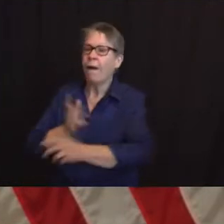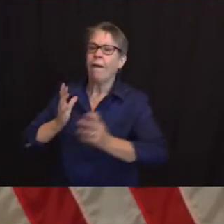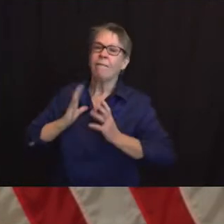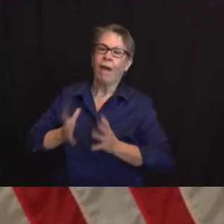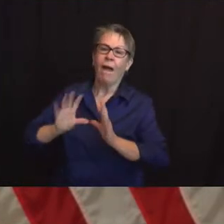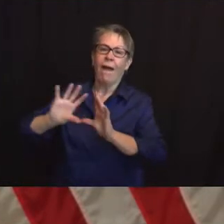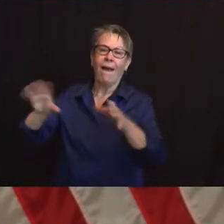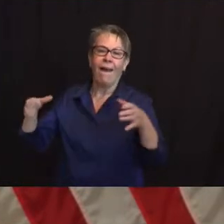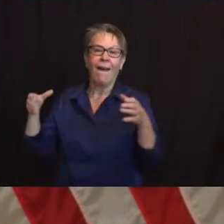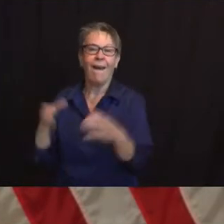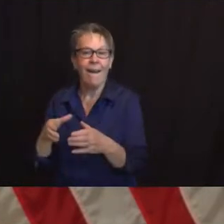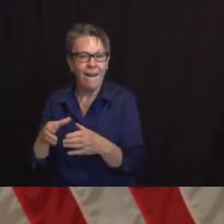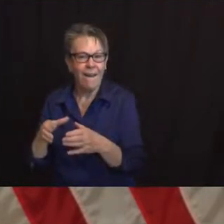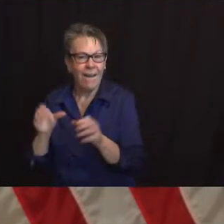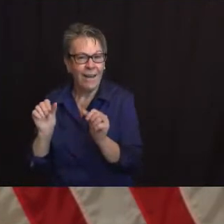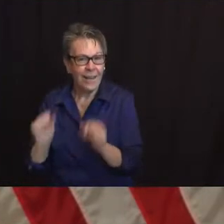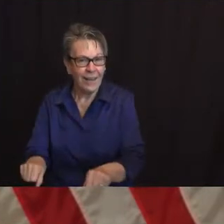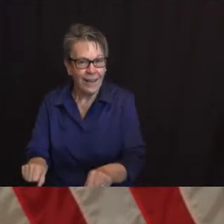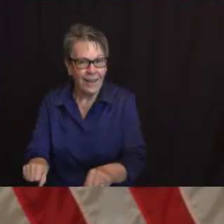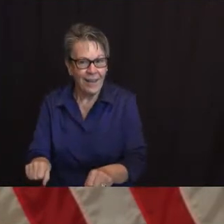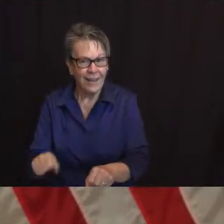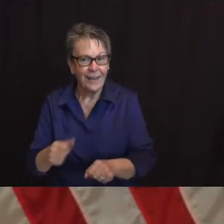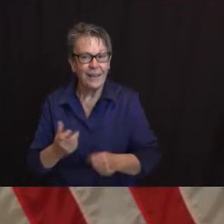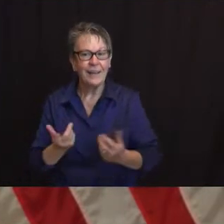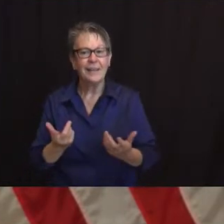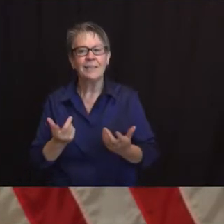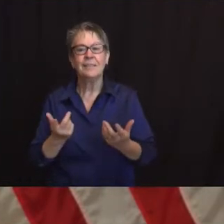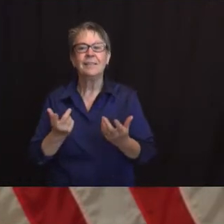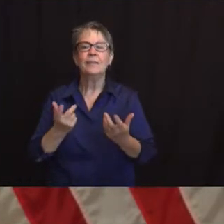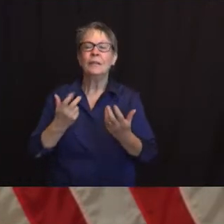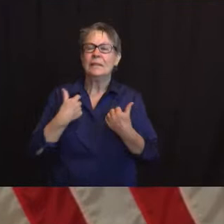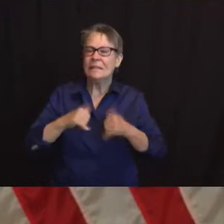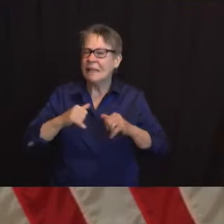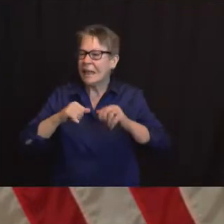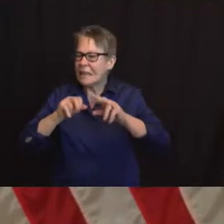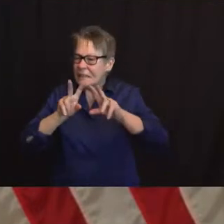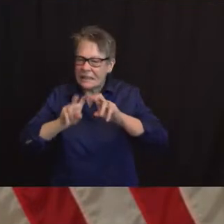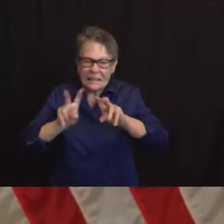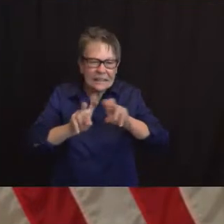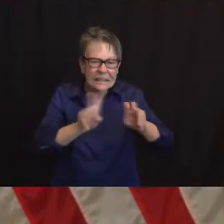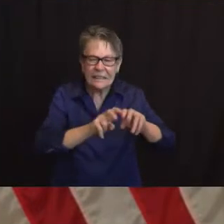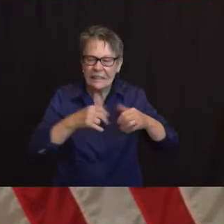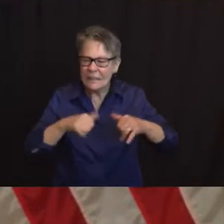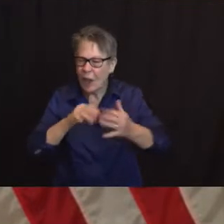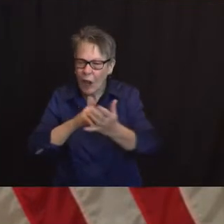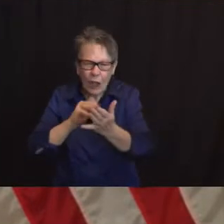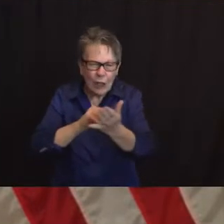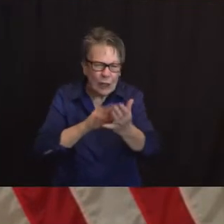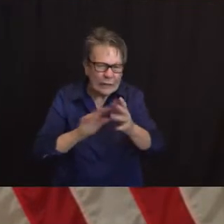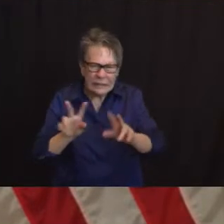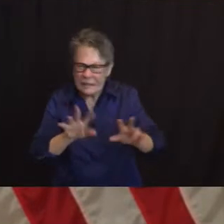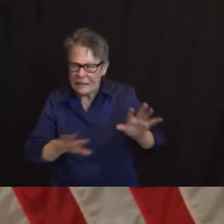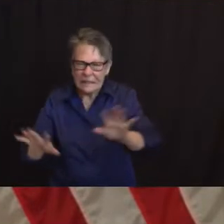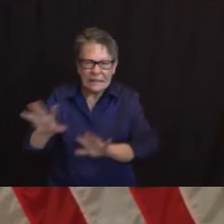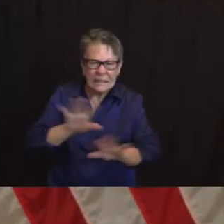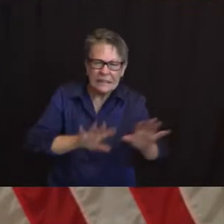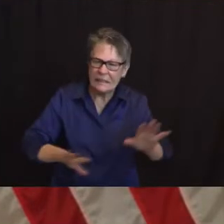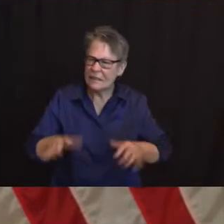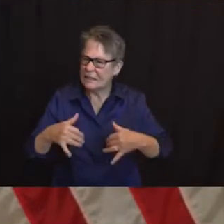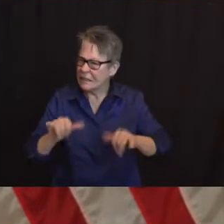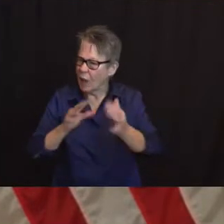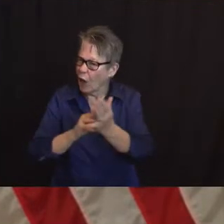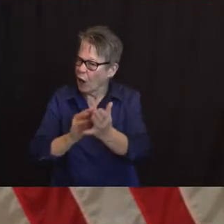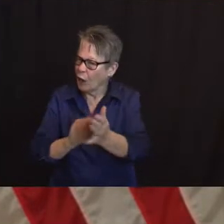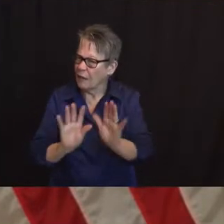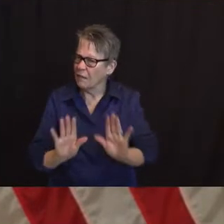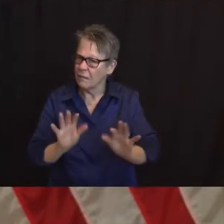that's why, we have to still stick in there because you know what? We're still not even there. Today, the CDC